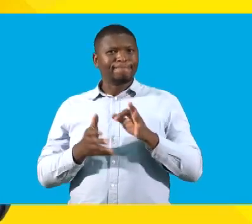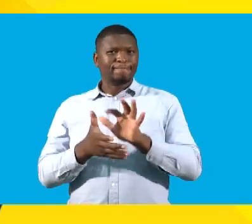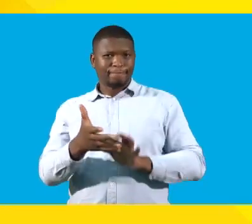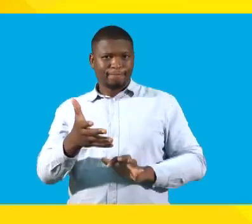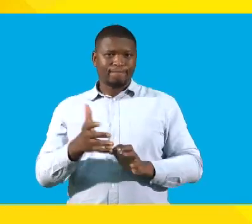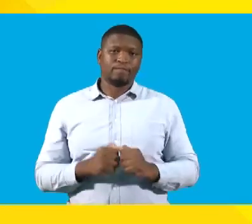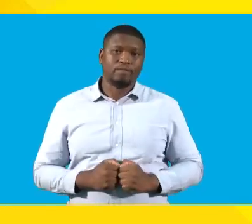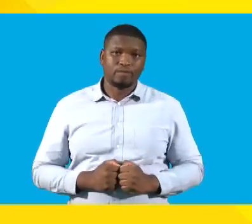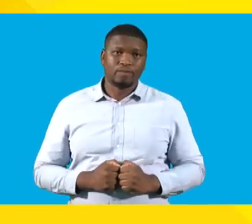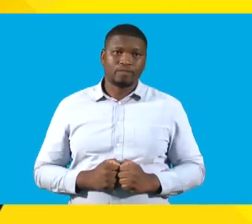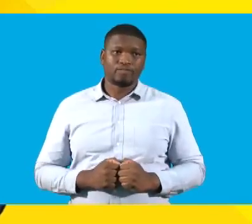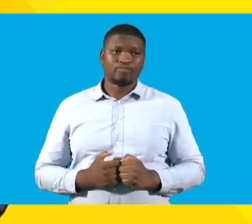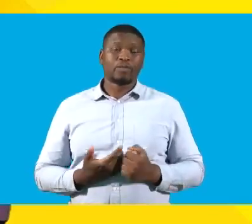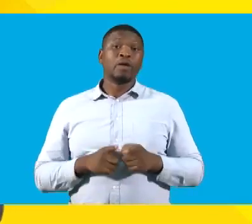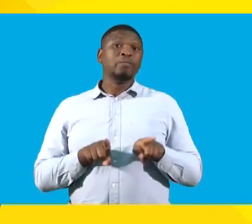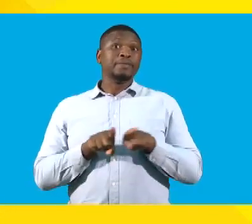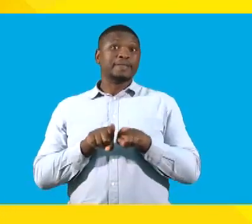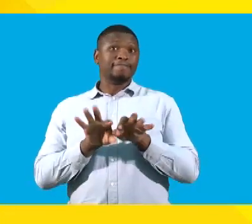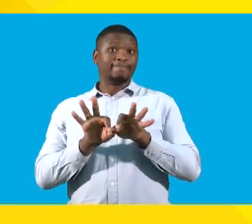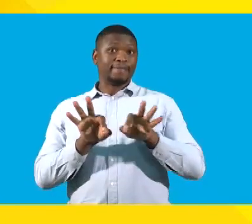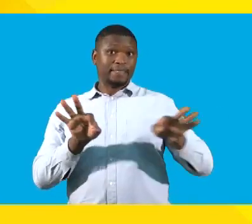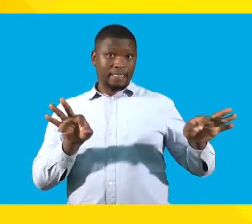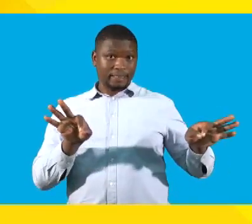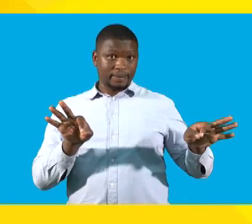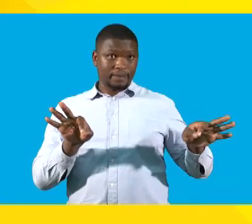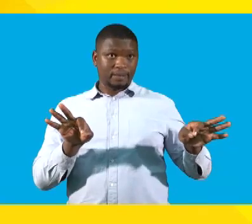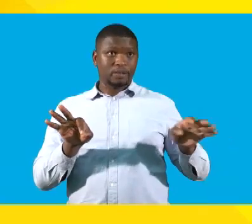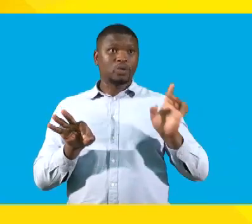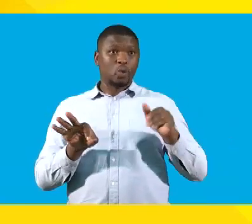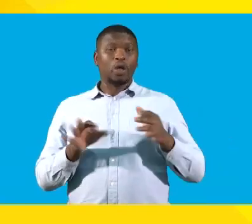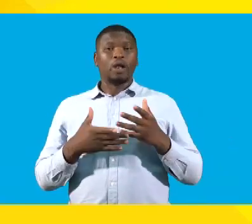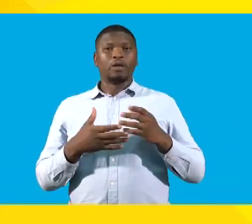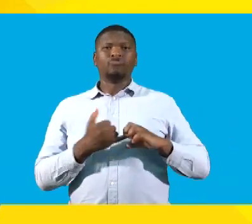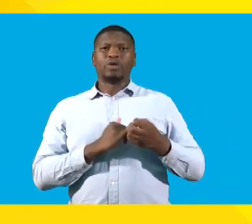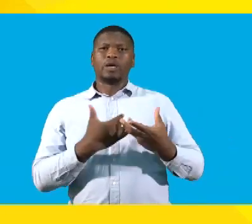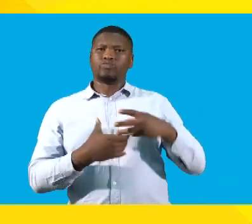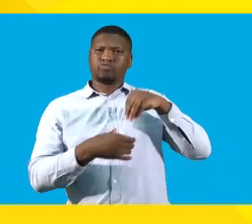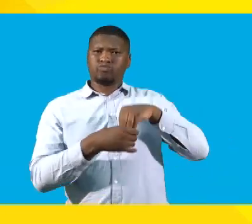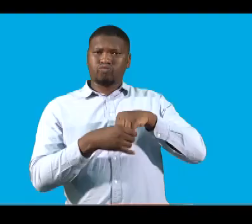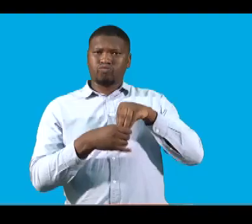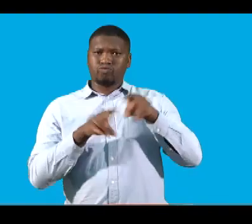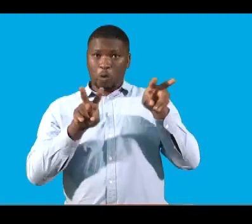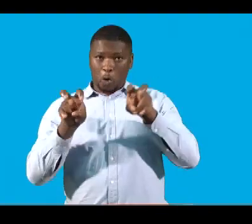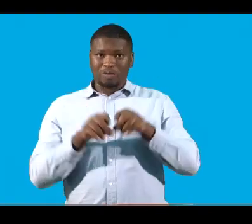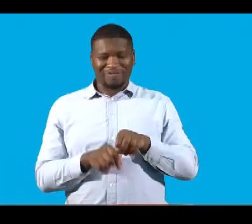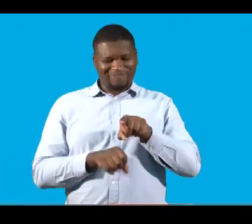and starts the entire story. In a single sentence. So in a single sentence, you will contextualize that